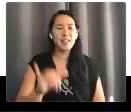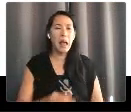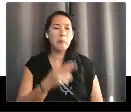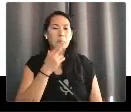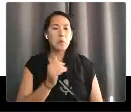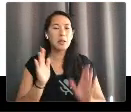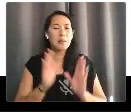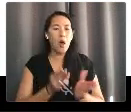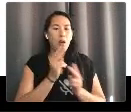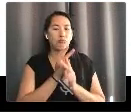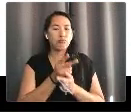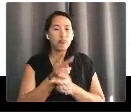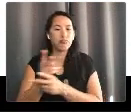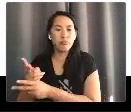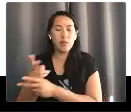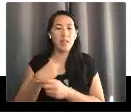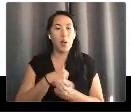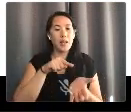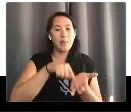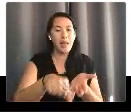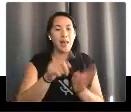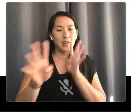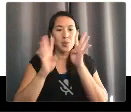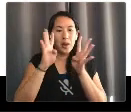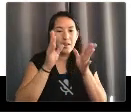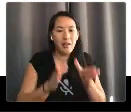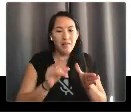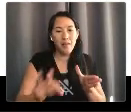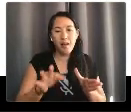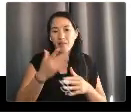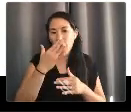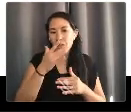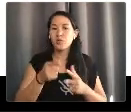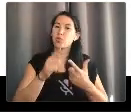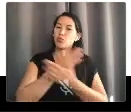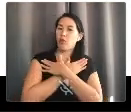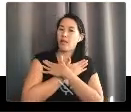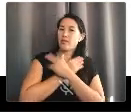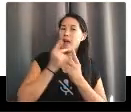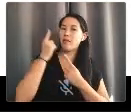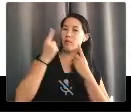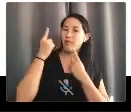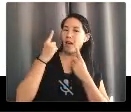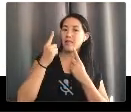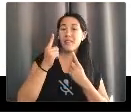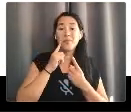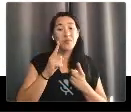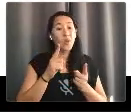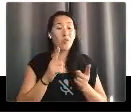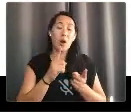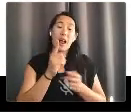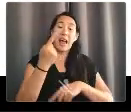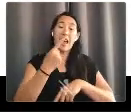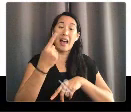paid, where we paid creatives of color to commit to resting and reflecting for a period of half a day a week